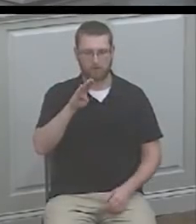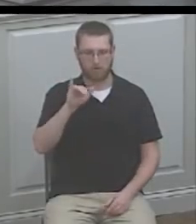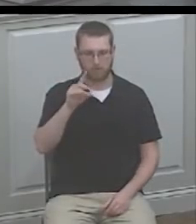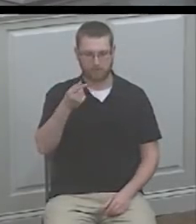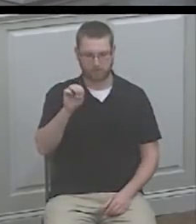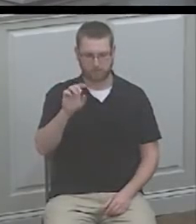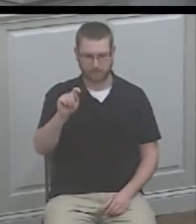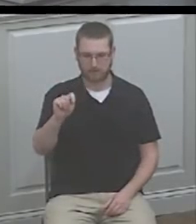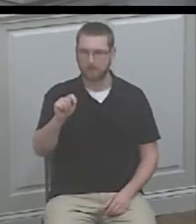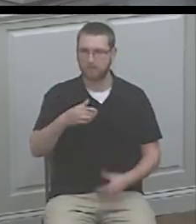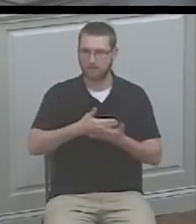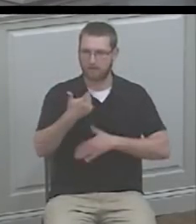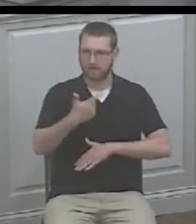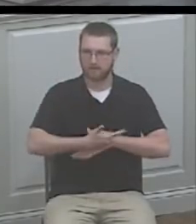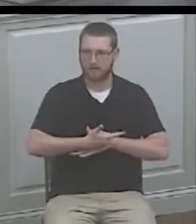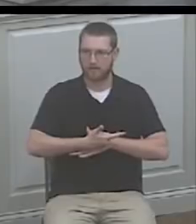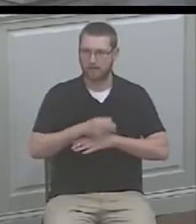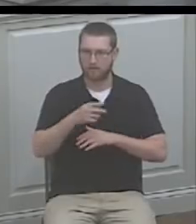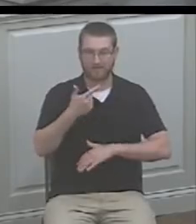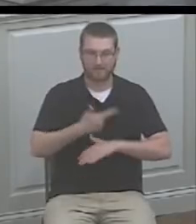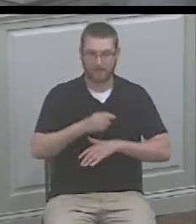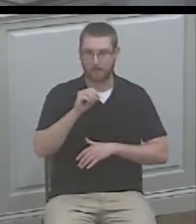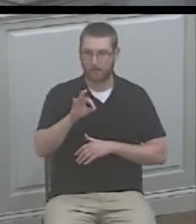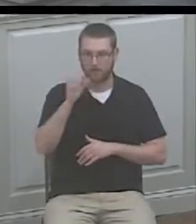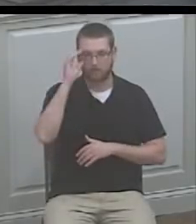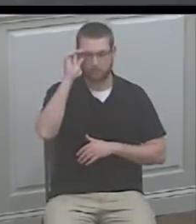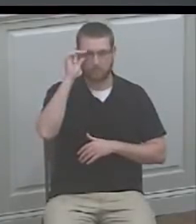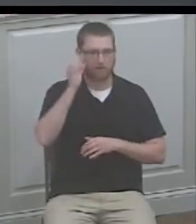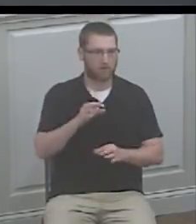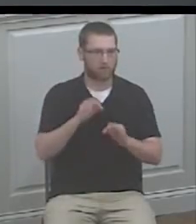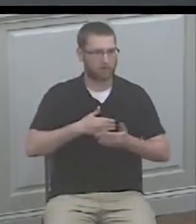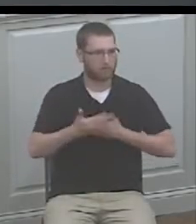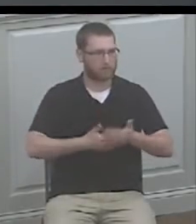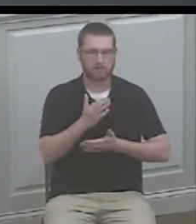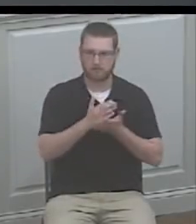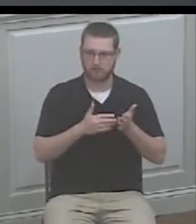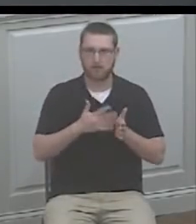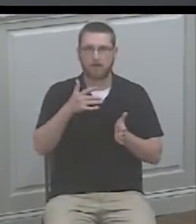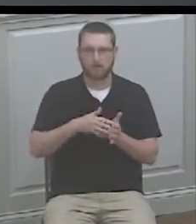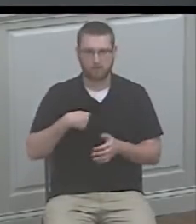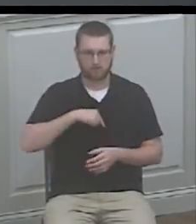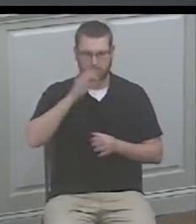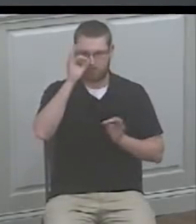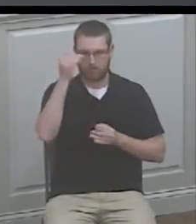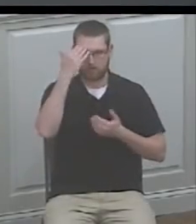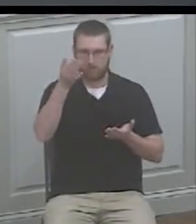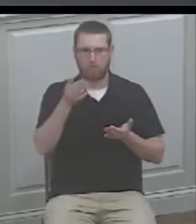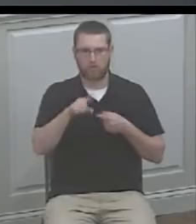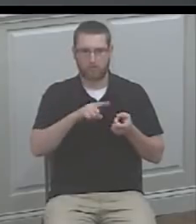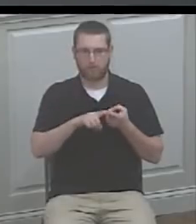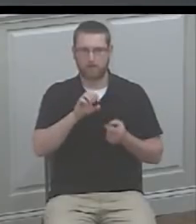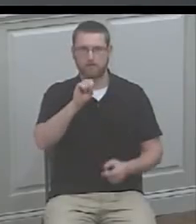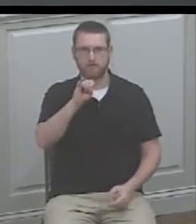think you guys were out there the next day, mm-hmm. or if not the day. Which is the perfect process, you know, just if you yeah. just, sometimes yeah. we don't know about these things until we hear